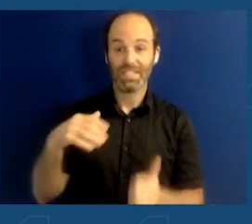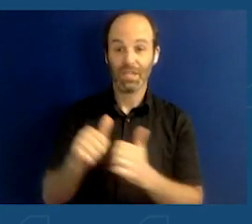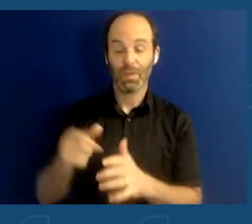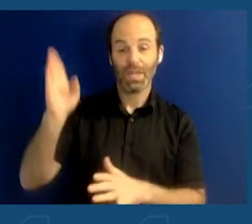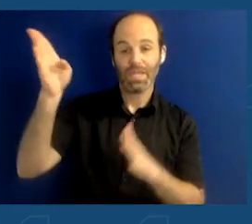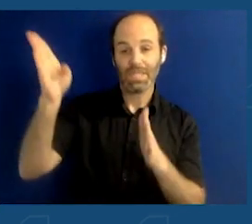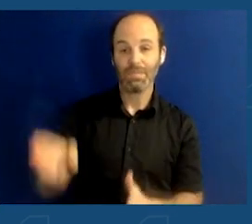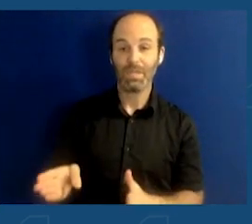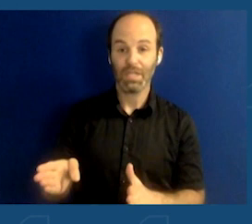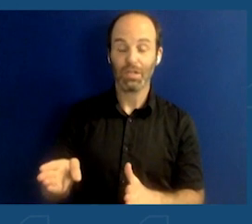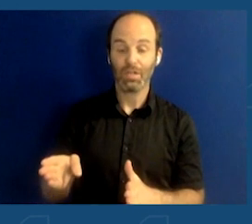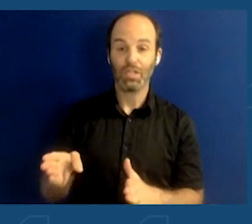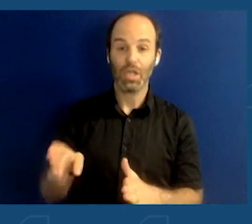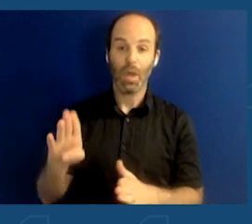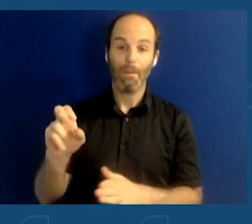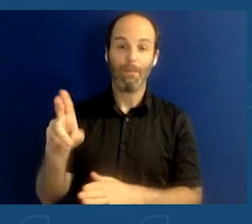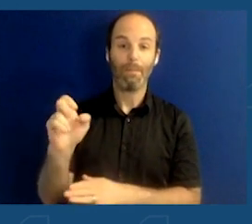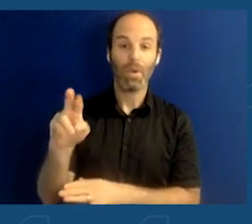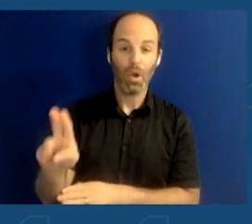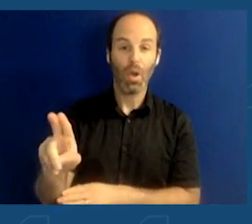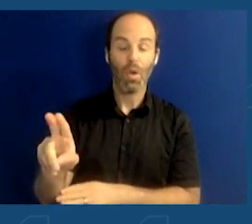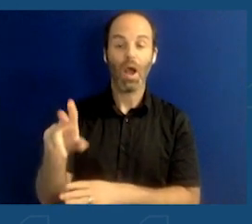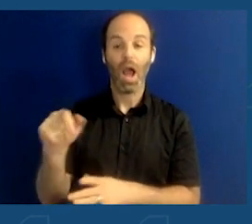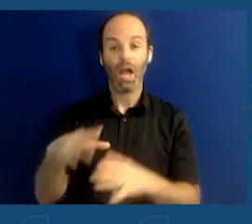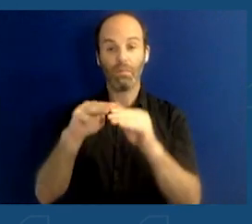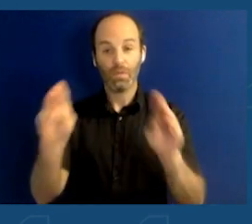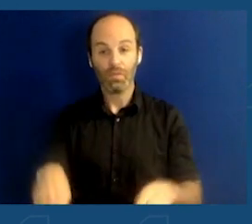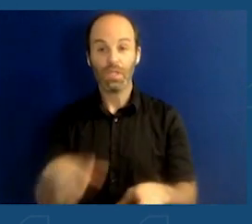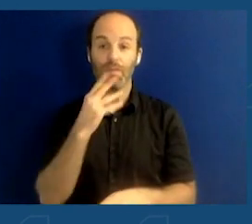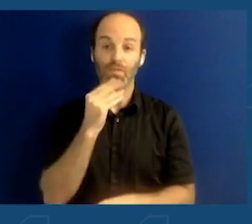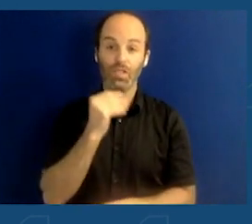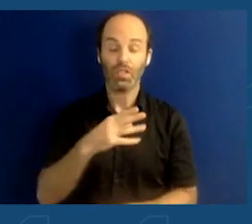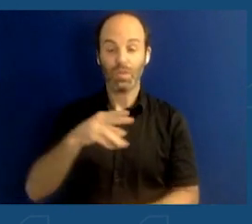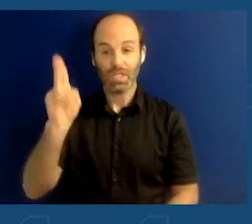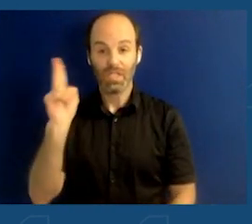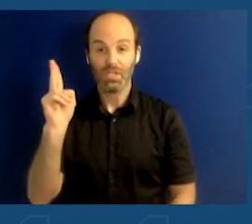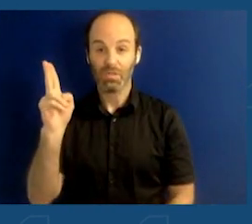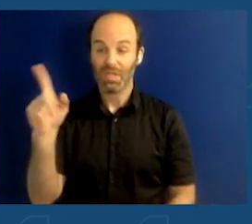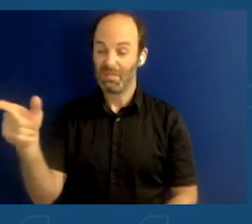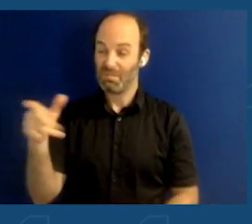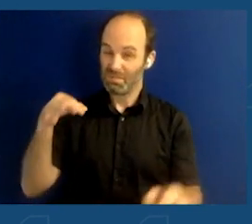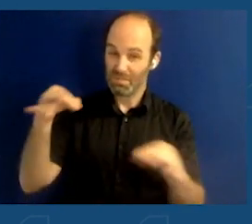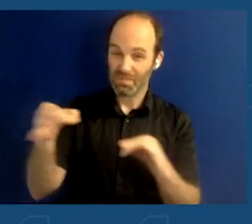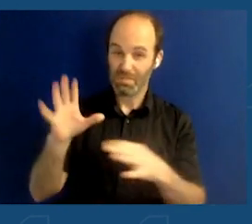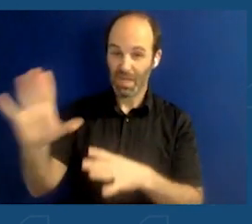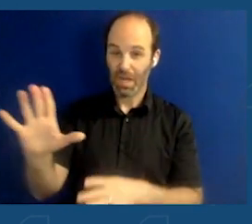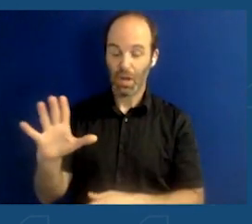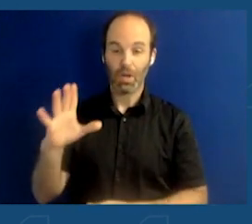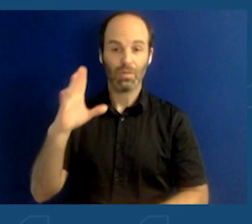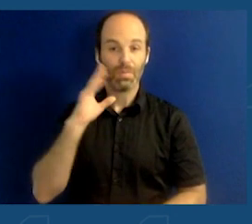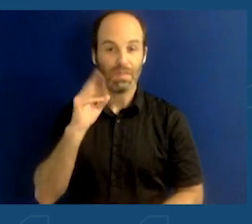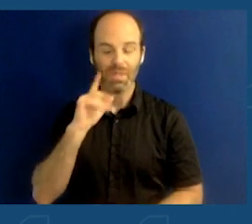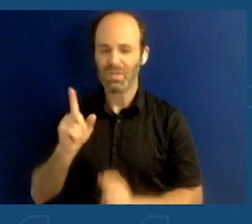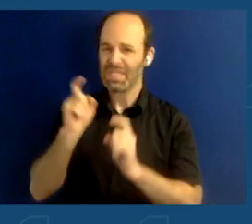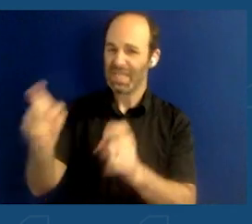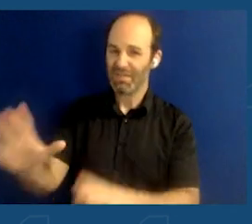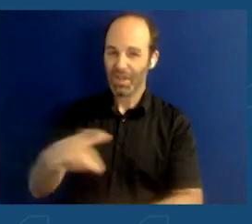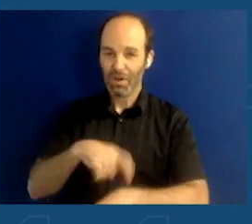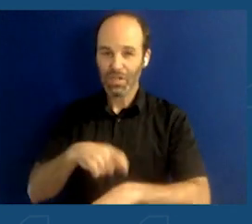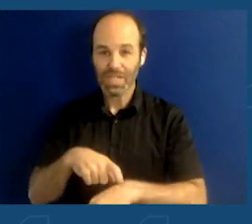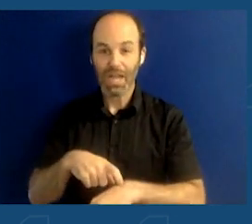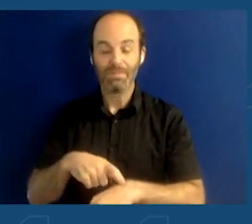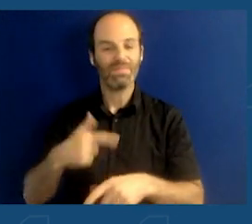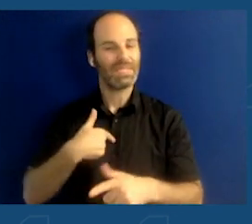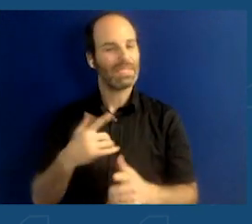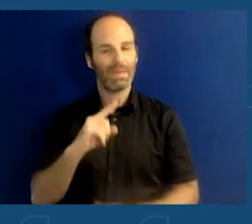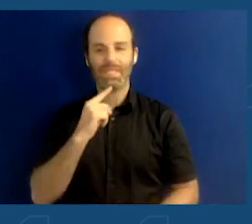Museum of Jewish History, giving her time, her story to others. And with that, it is my sincere privilege to introduce